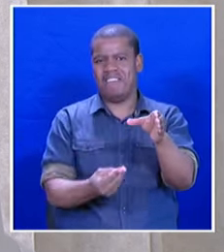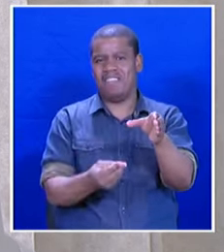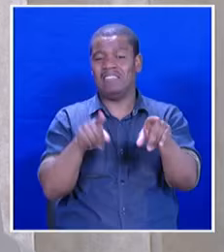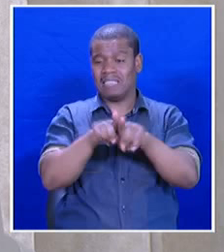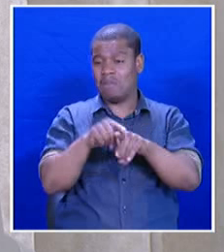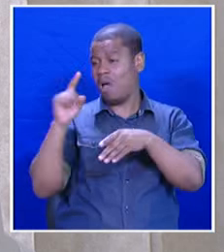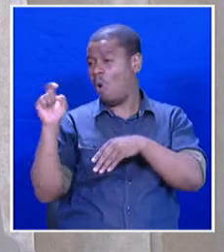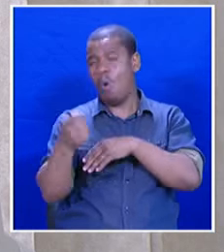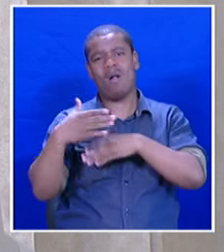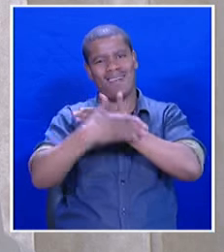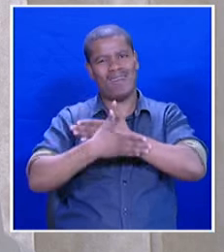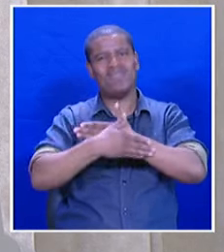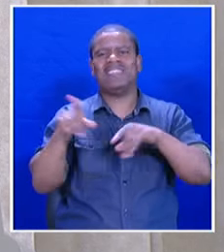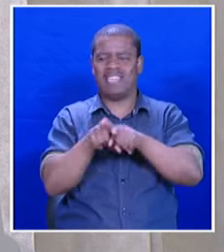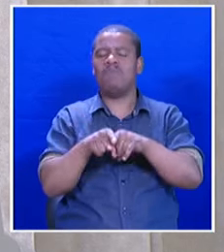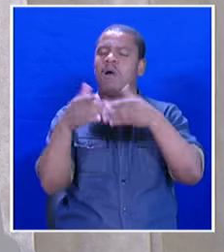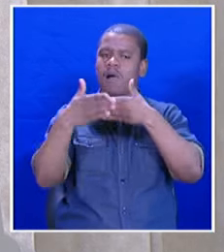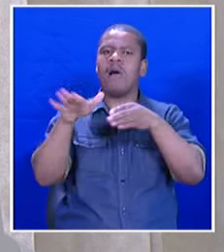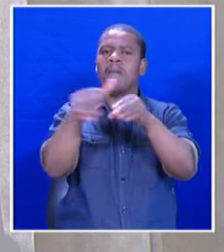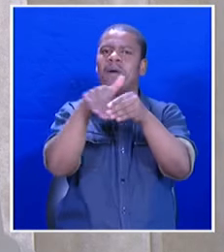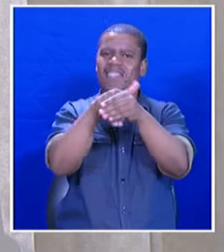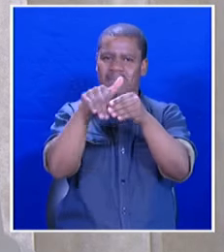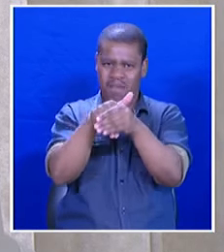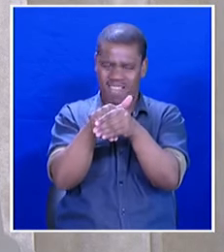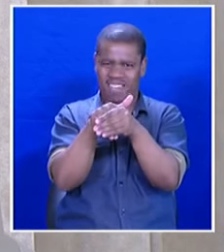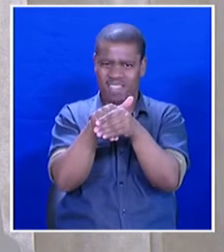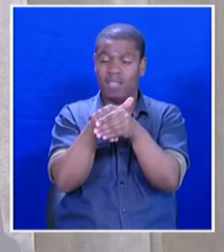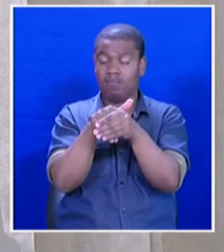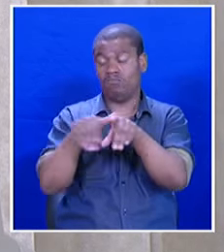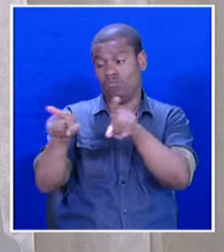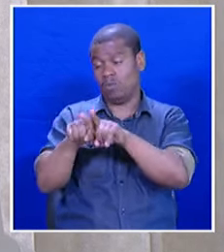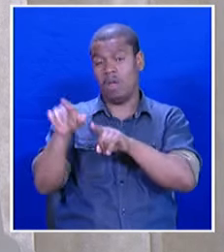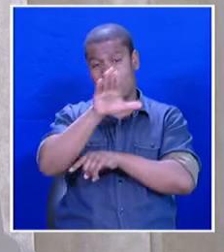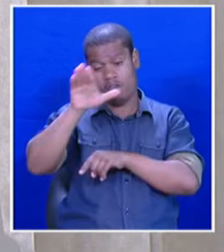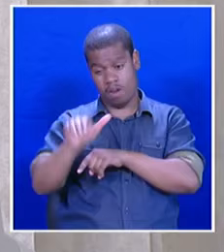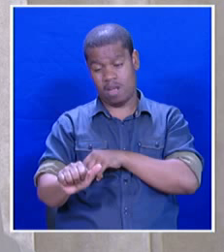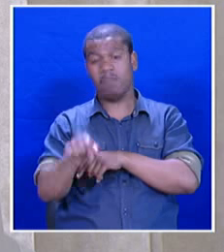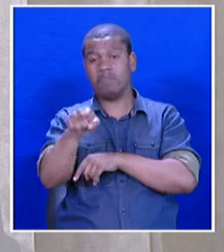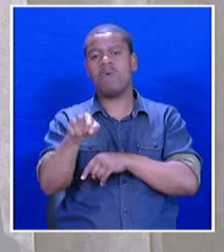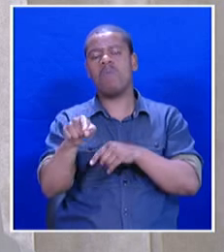that the African continent saw fit to elect